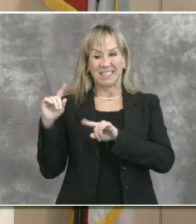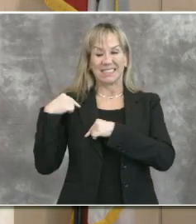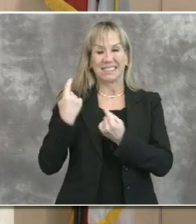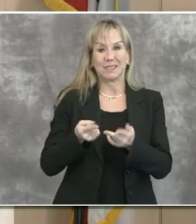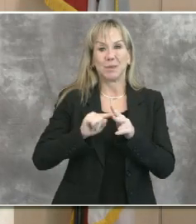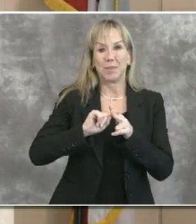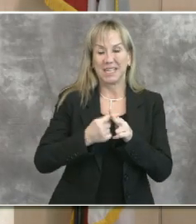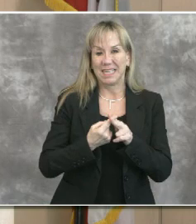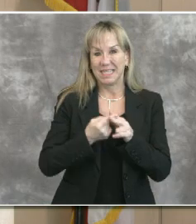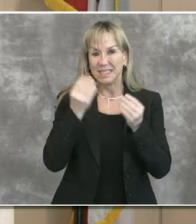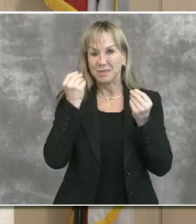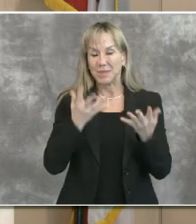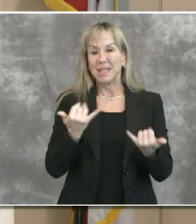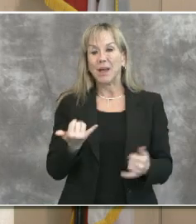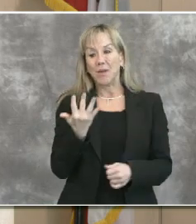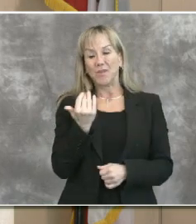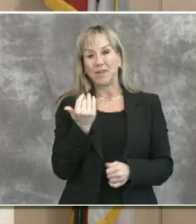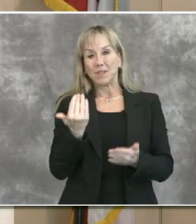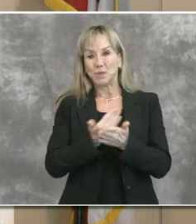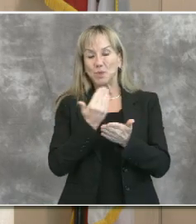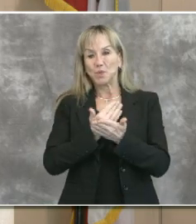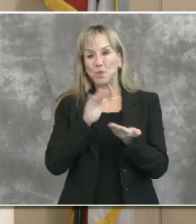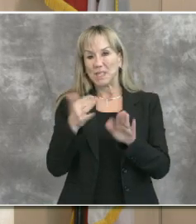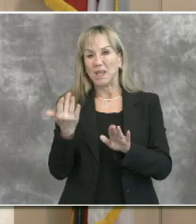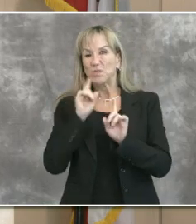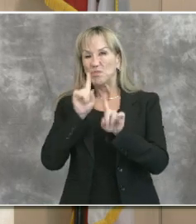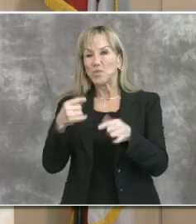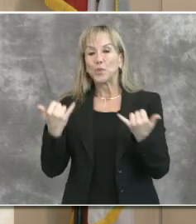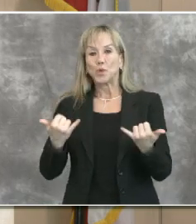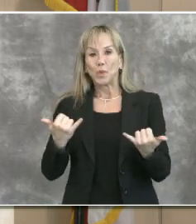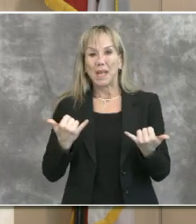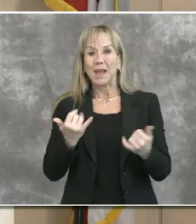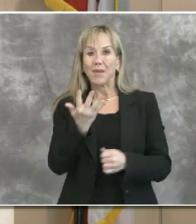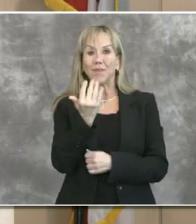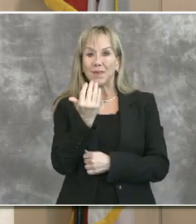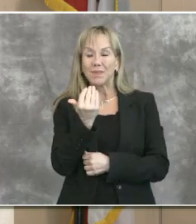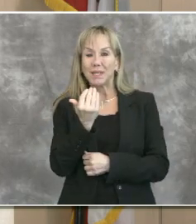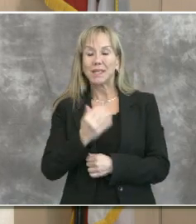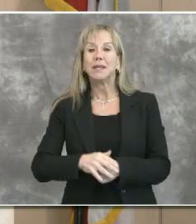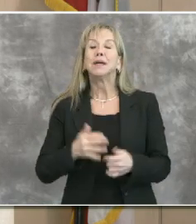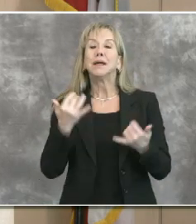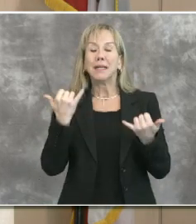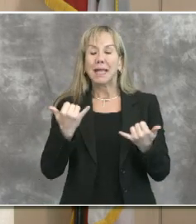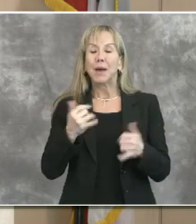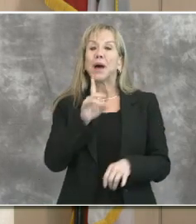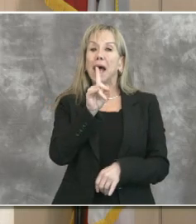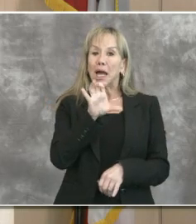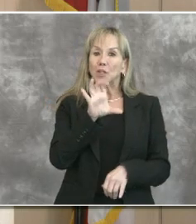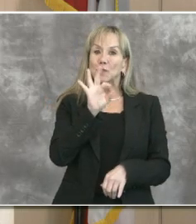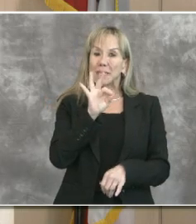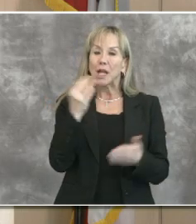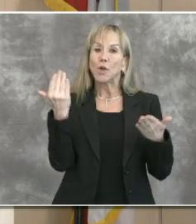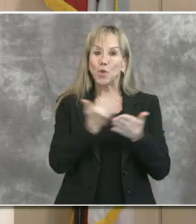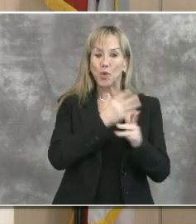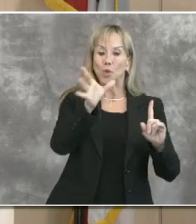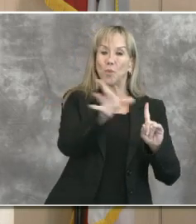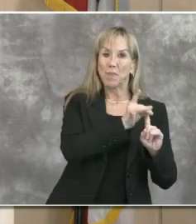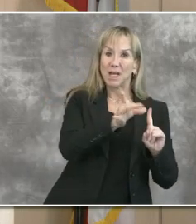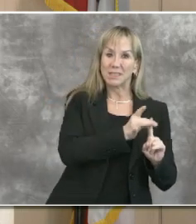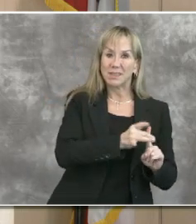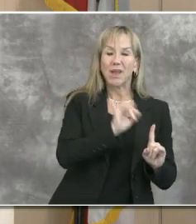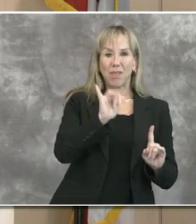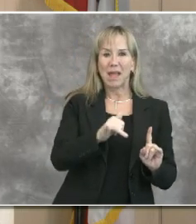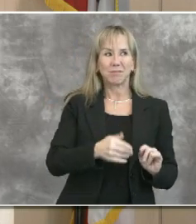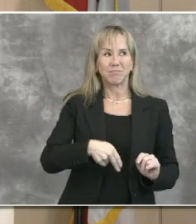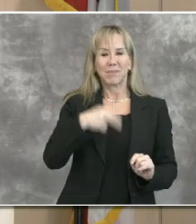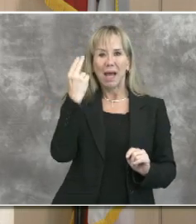COVID crisis, 15 new deaths reported today. We're also reporting 109 new positive cases, which is our highest daily